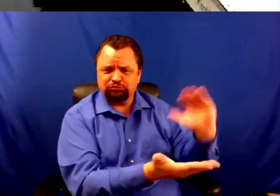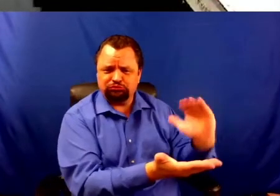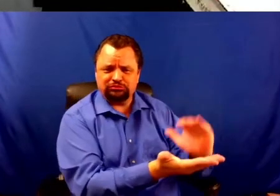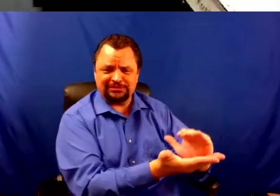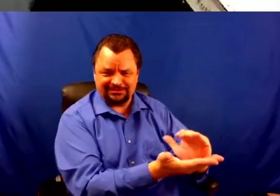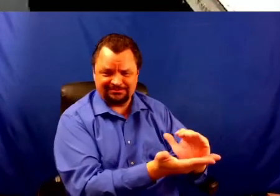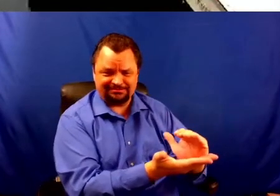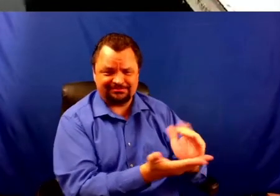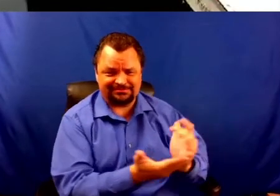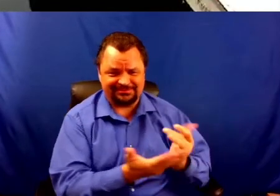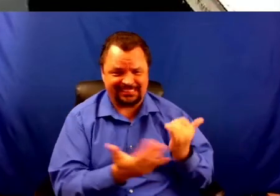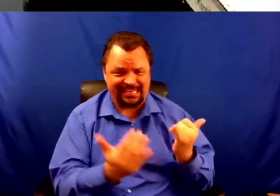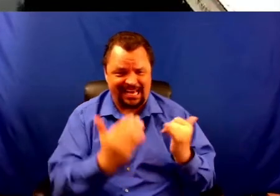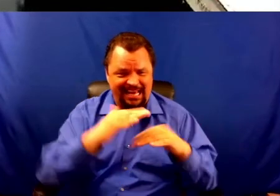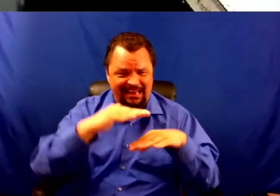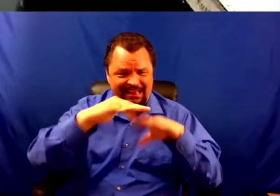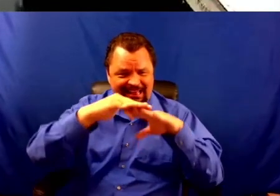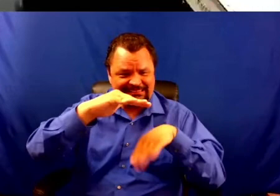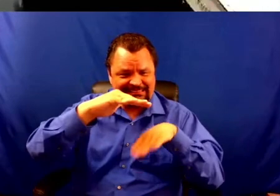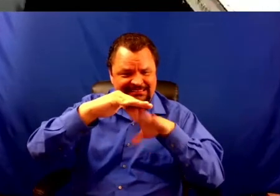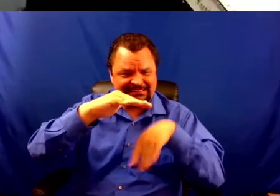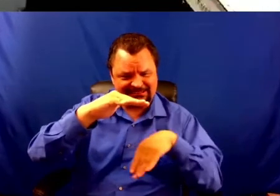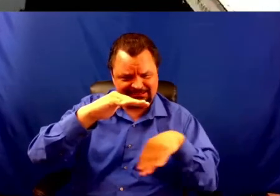2.5% of that total amount is devoted to